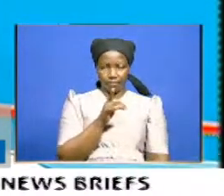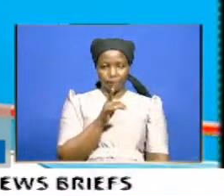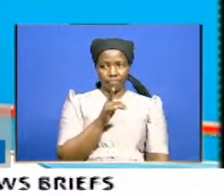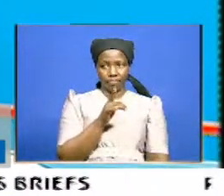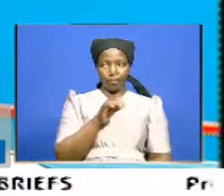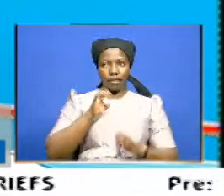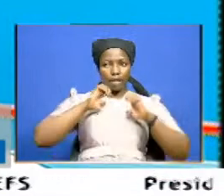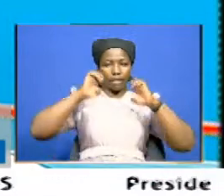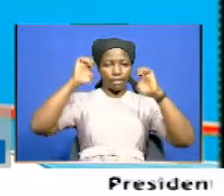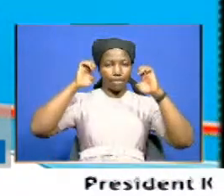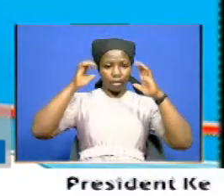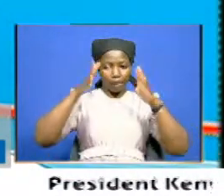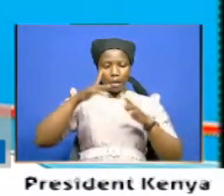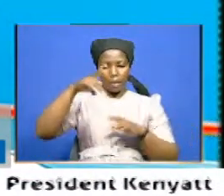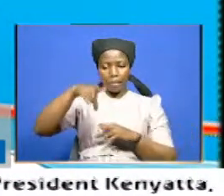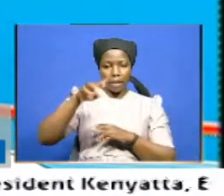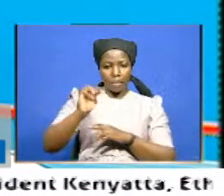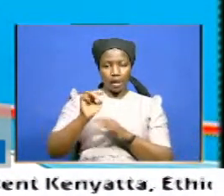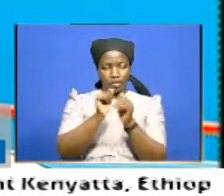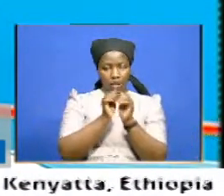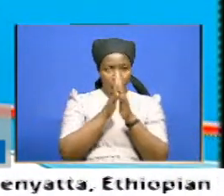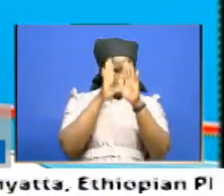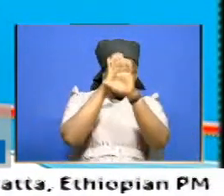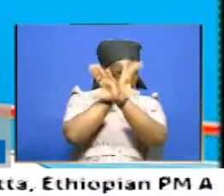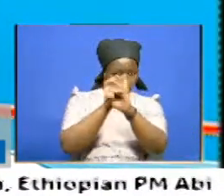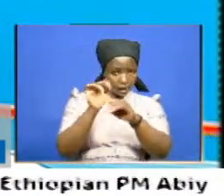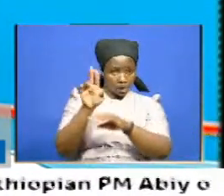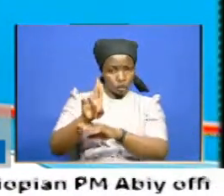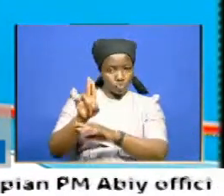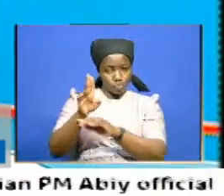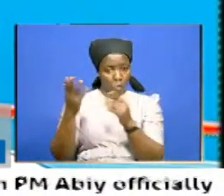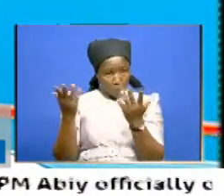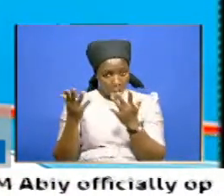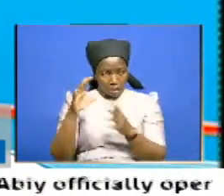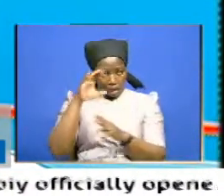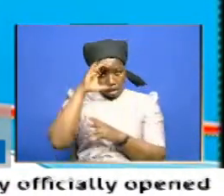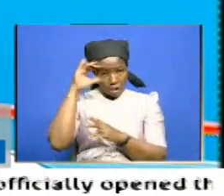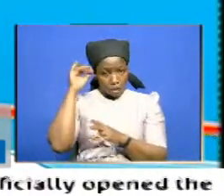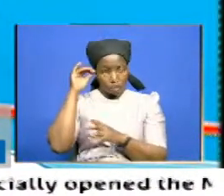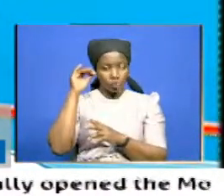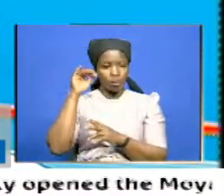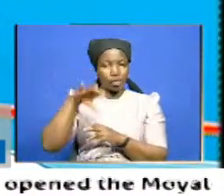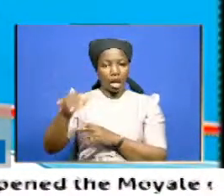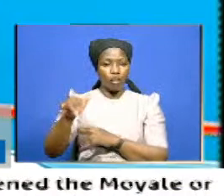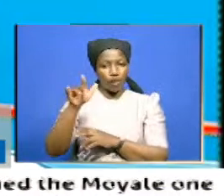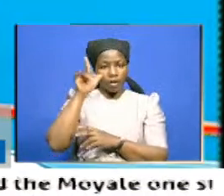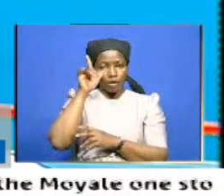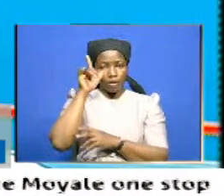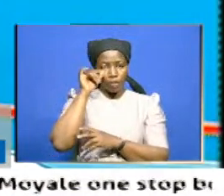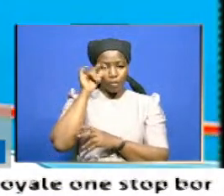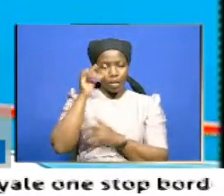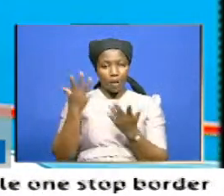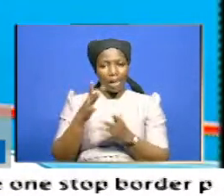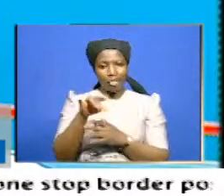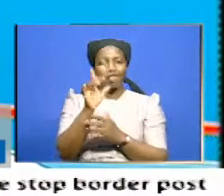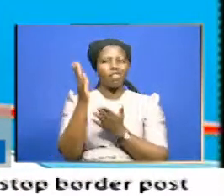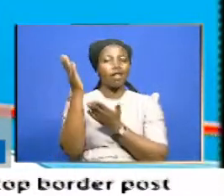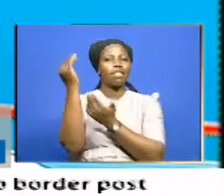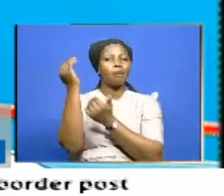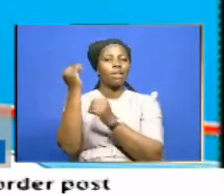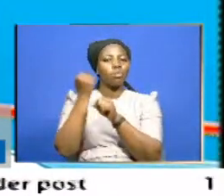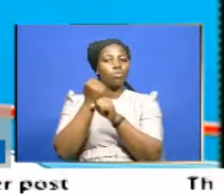Ethiopian Prime Minister and President Uhuru Kenyatta are in the coastal city of Mombasa, where they are expected